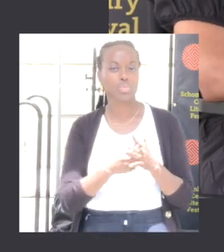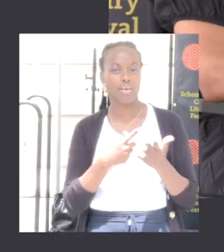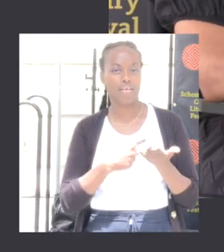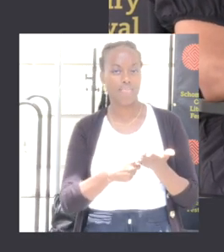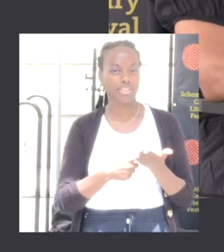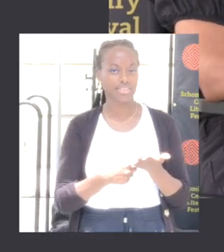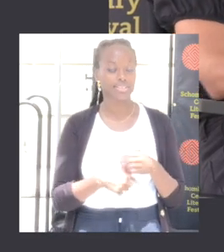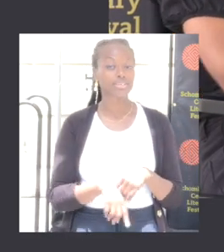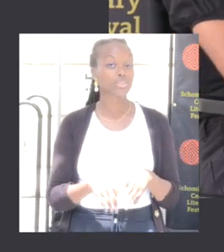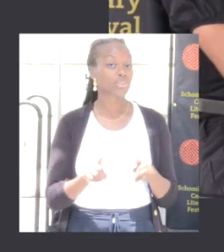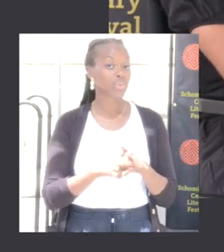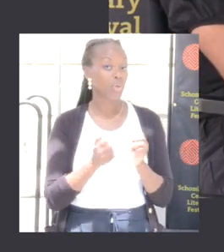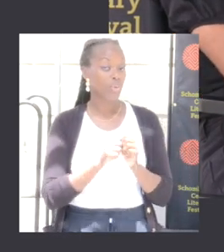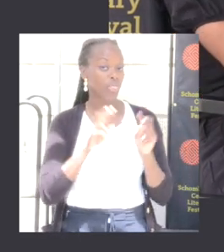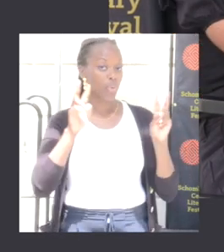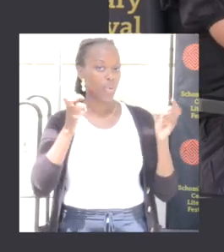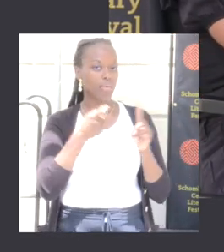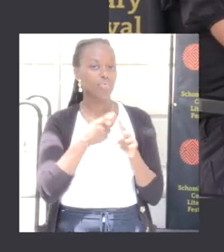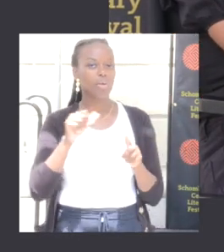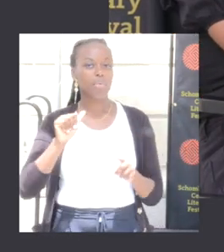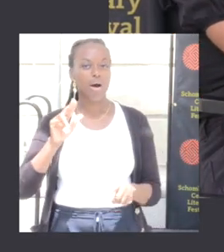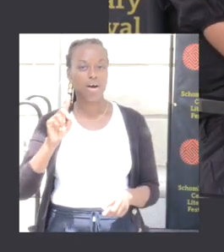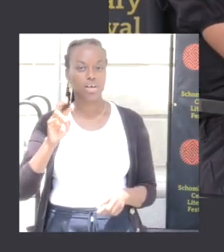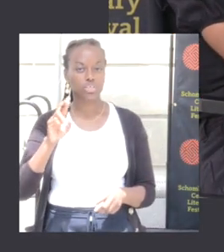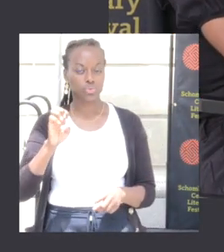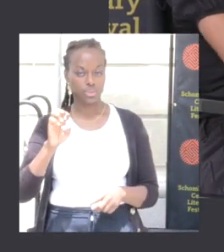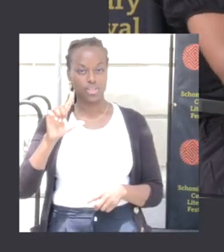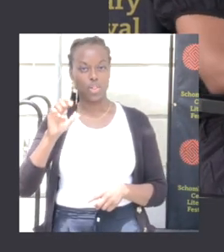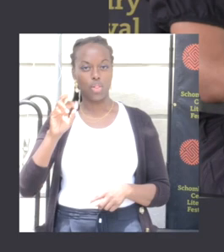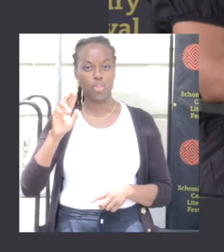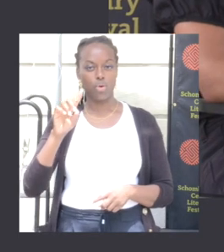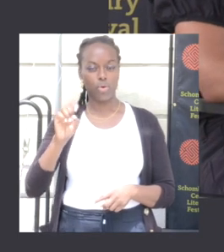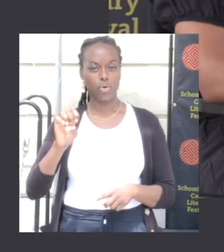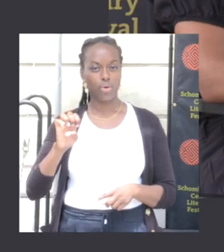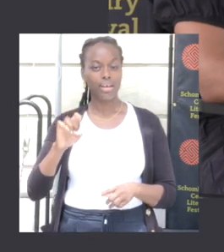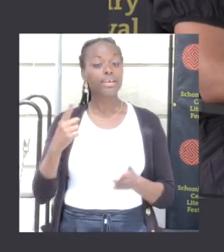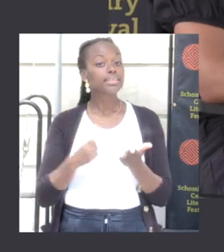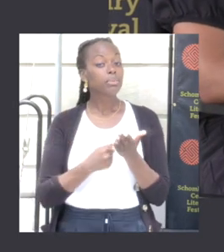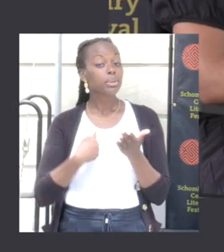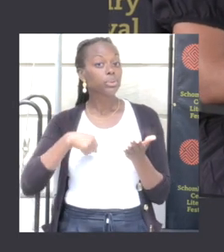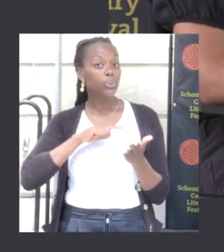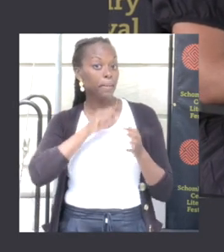I start with a quote by Audre Lorde. Sometimes we are blessed